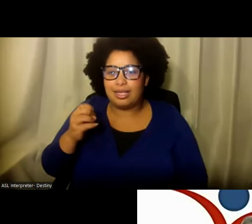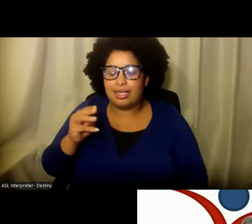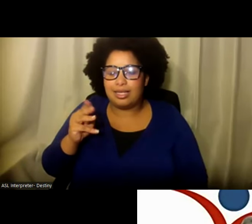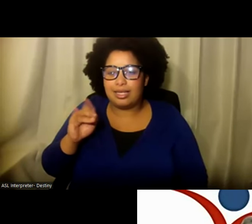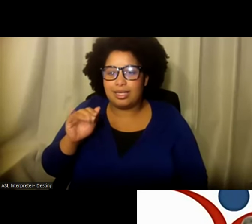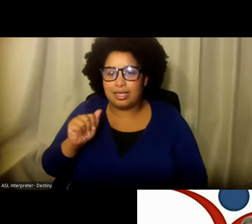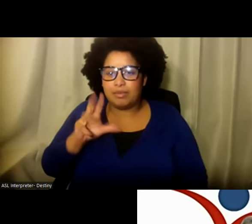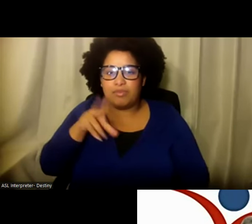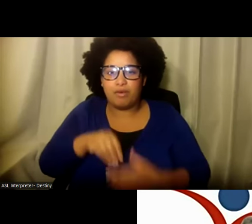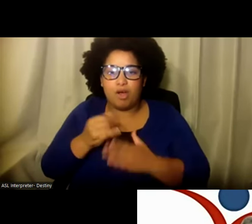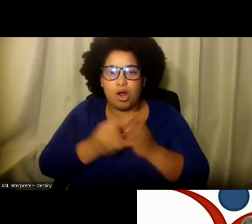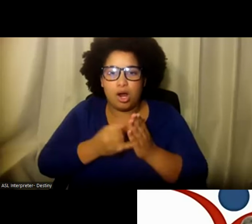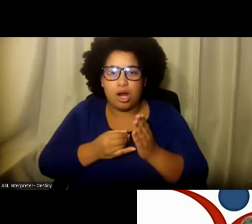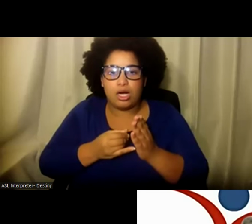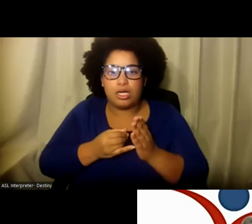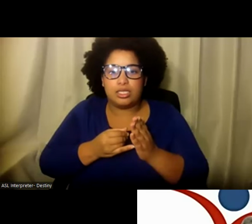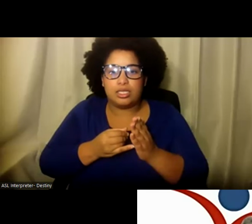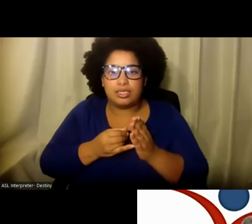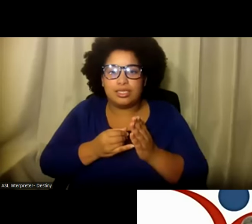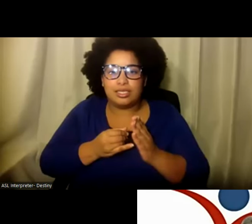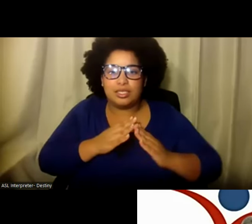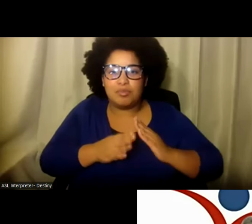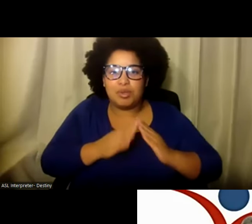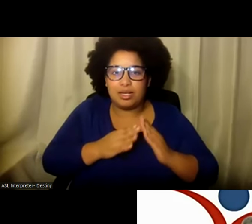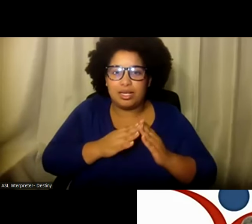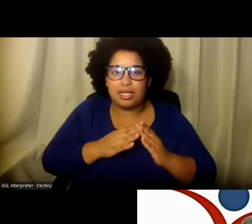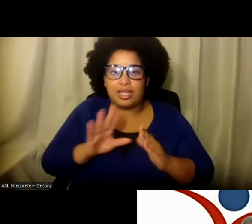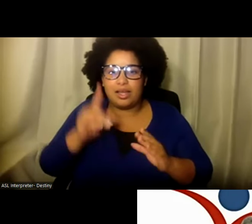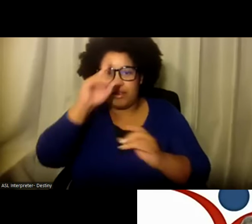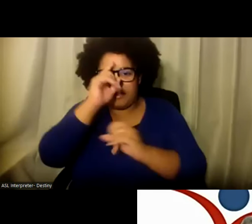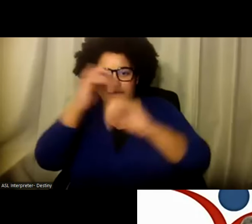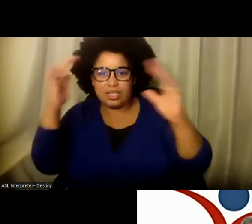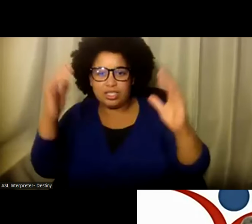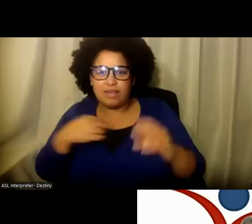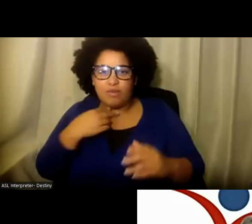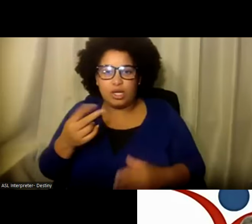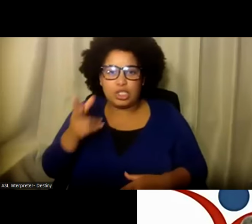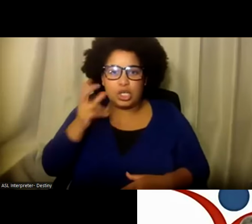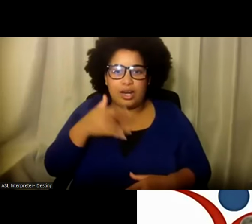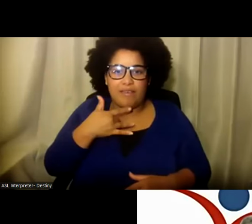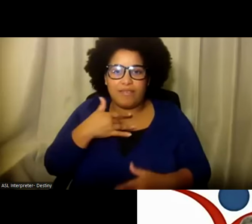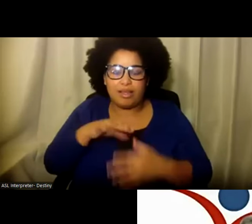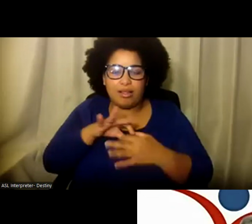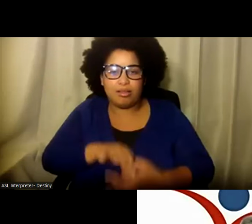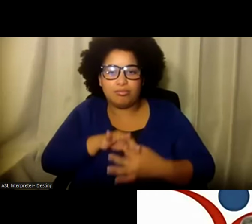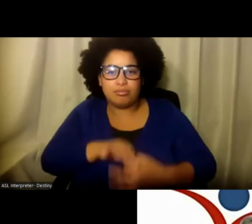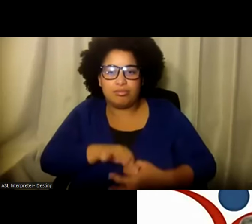arts community and have their visions and voices heard. So I feel really attuned with Alchemy in that way,